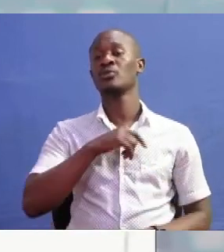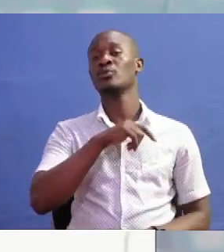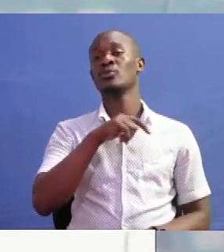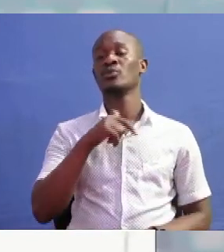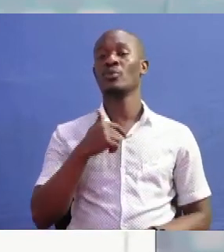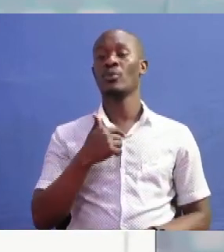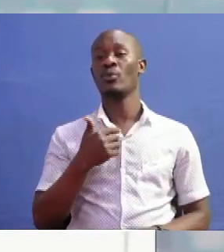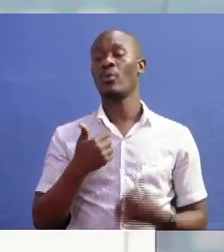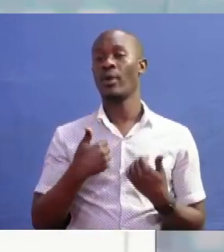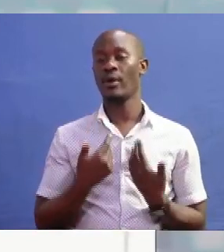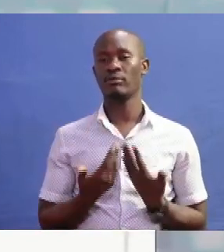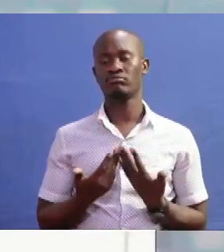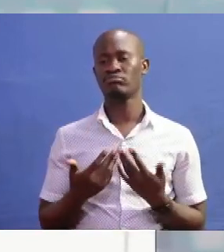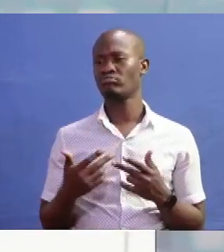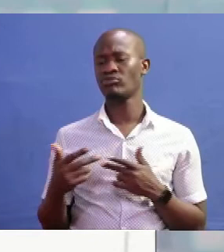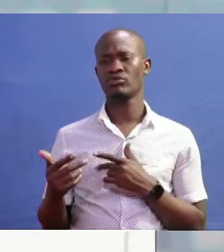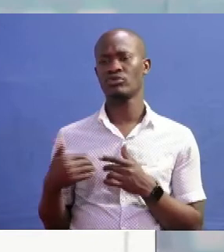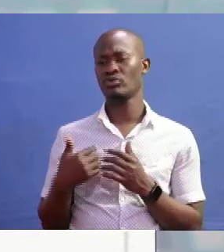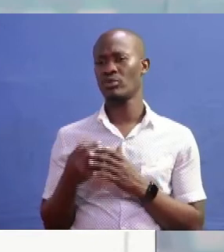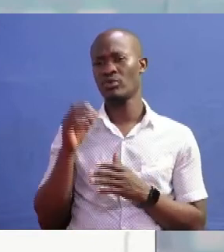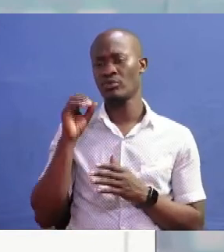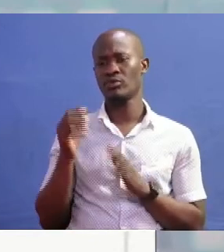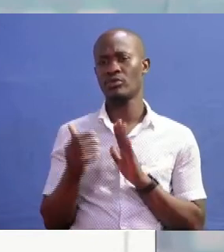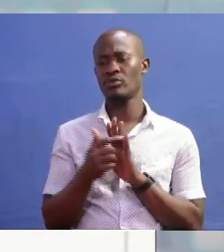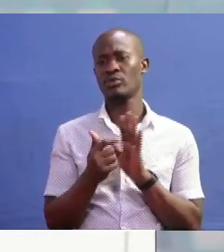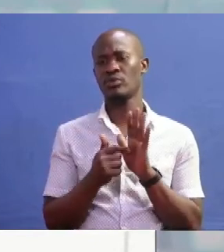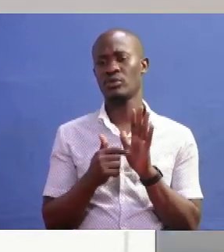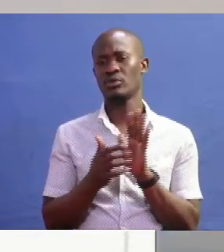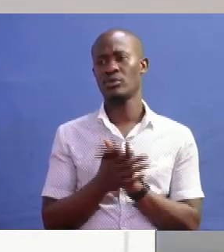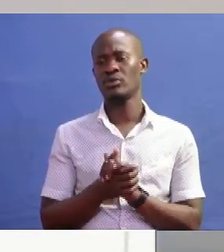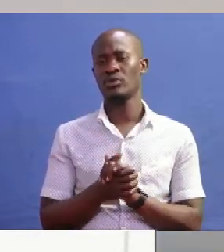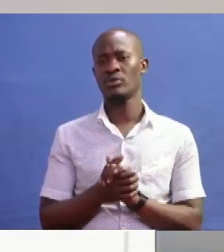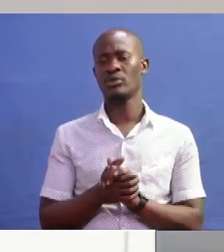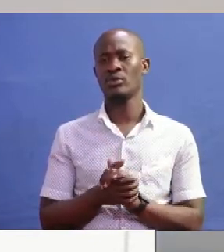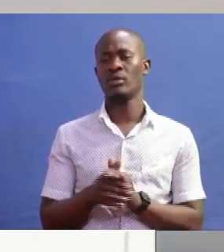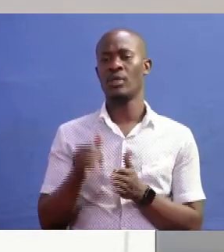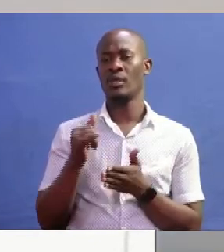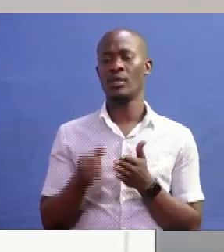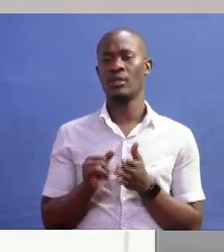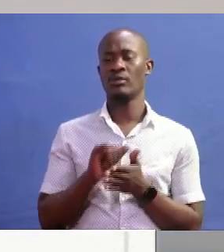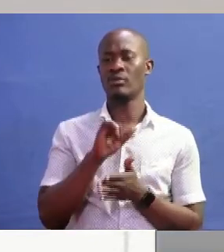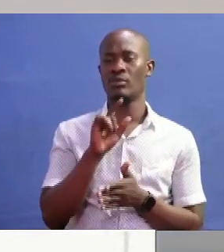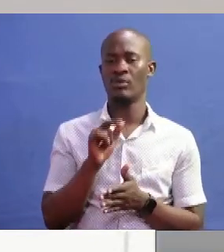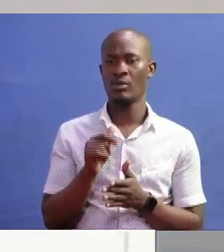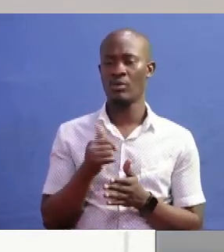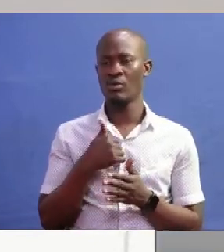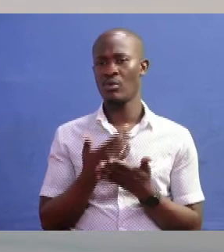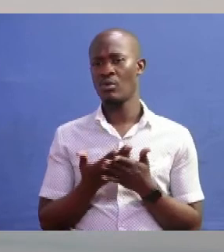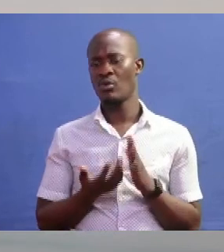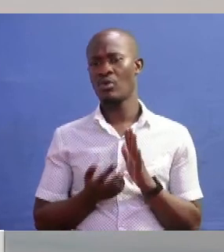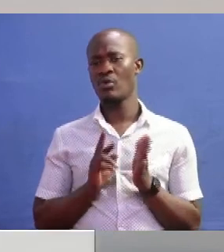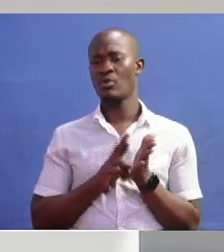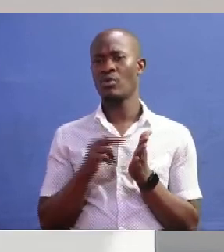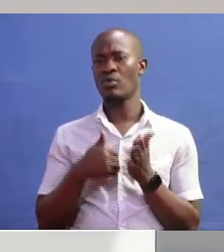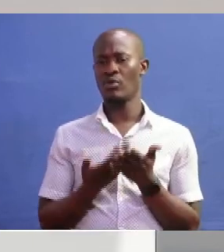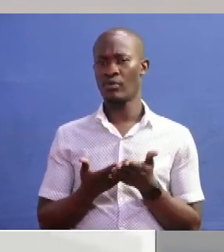we haven't considered the option of listing our company yet. As we wind up, there's a question for you. Would you recommend some of the